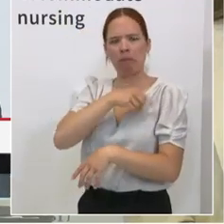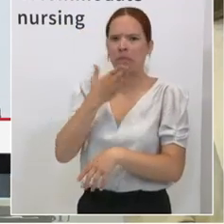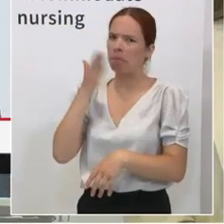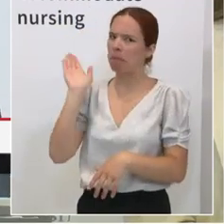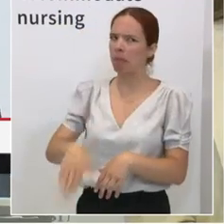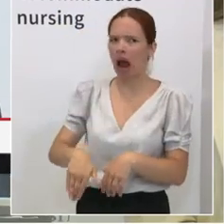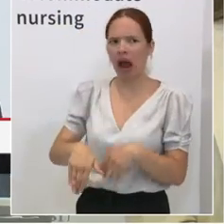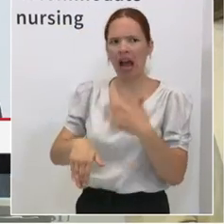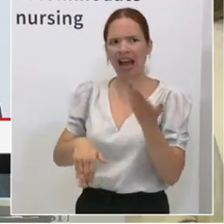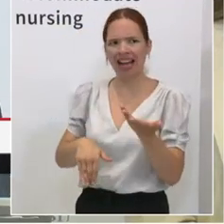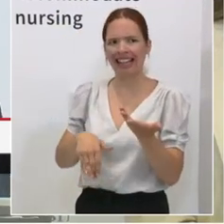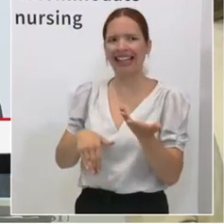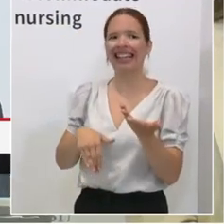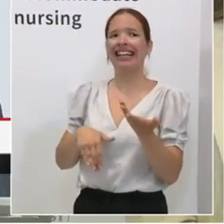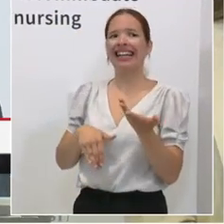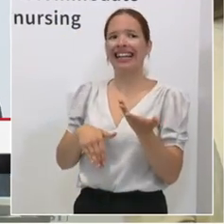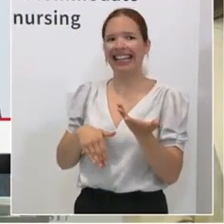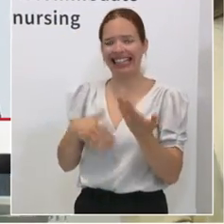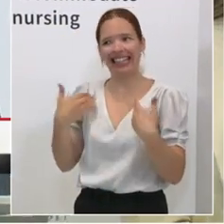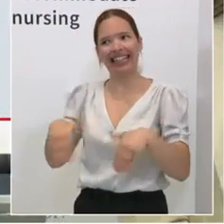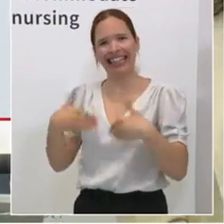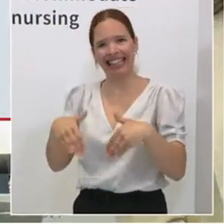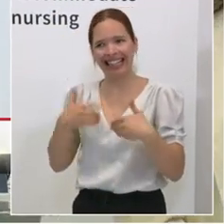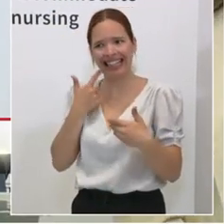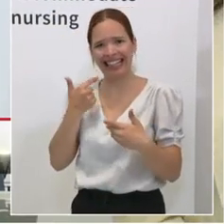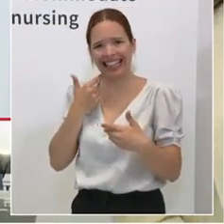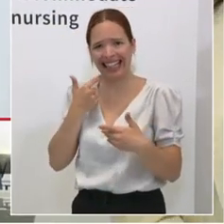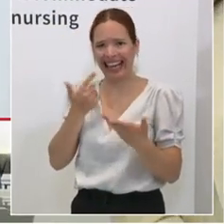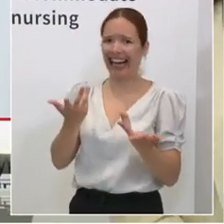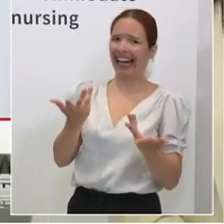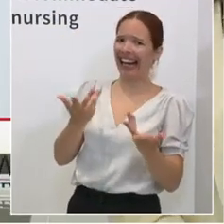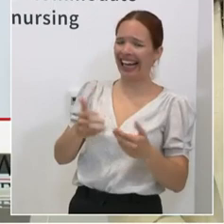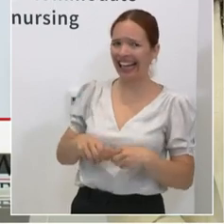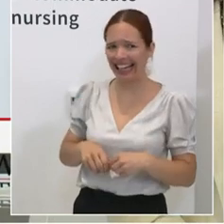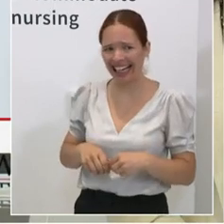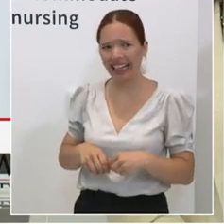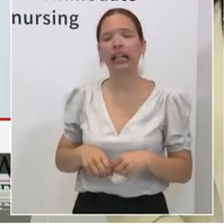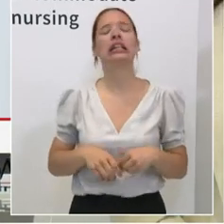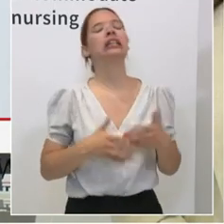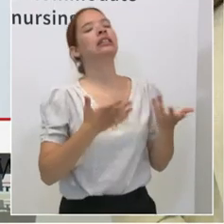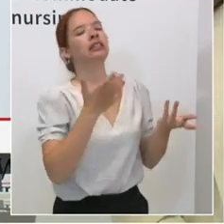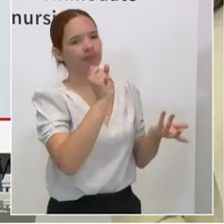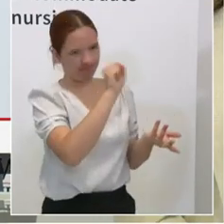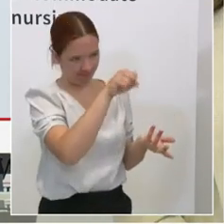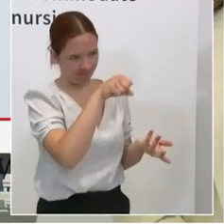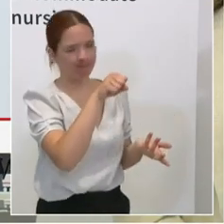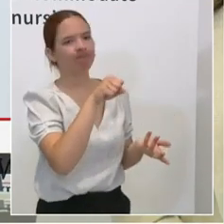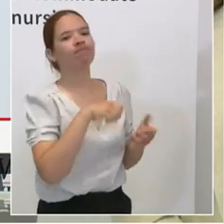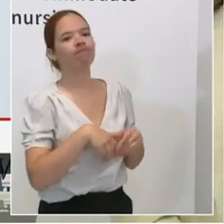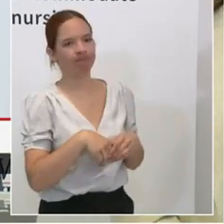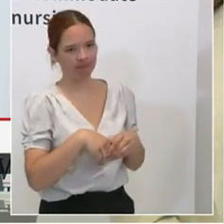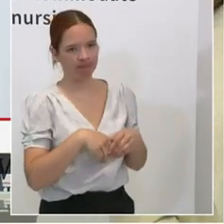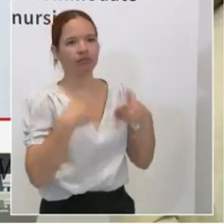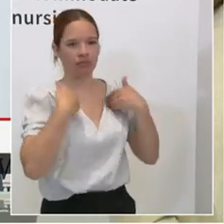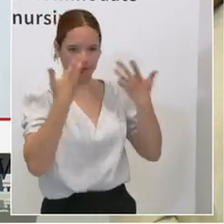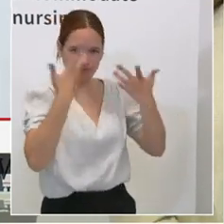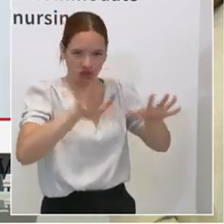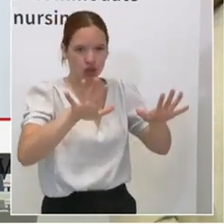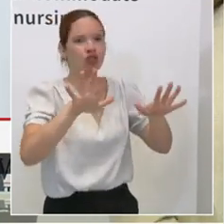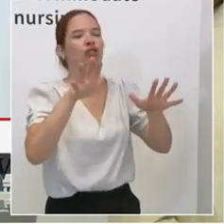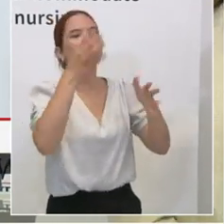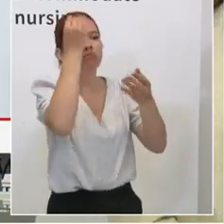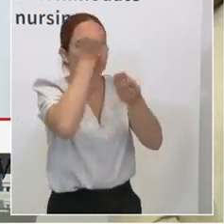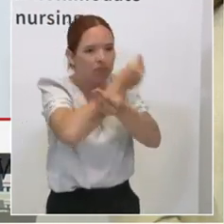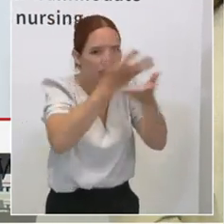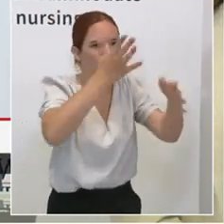a number of advisories to the public about how to respond to this